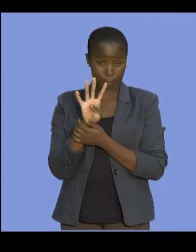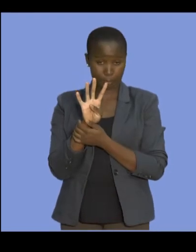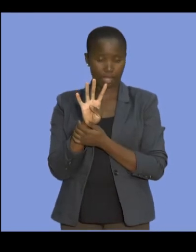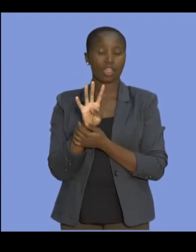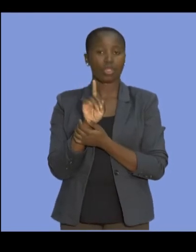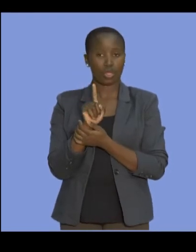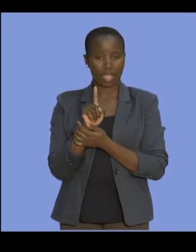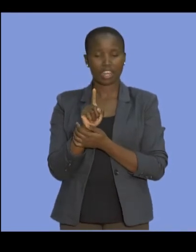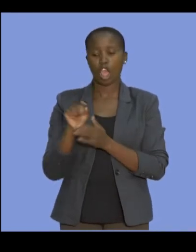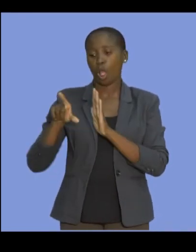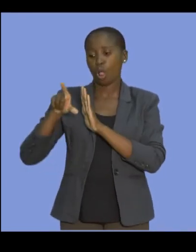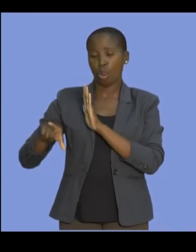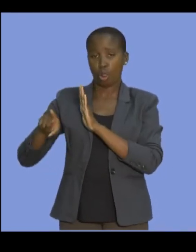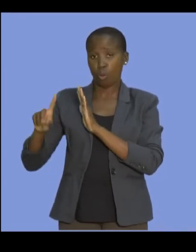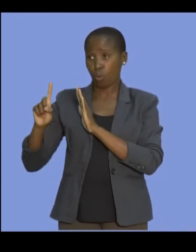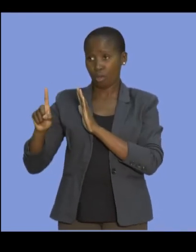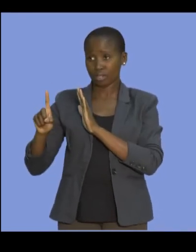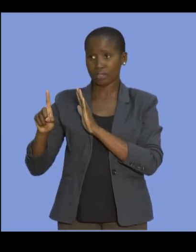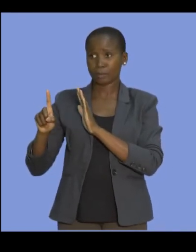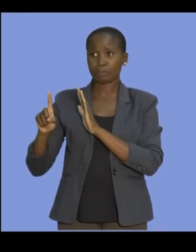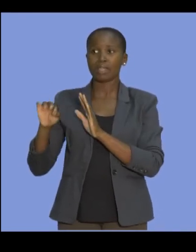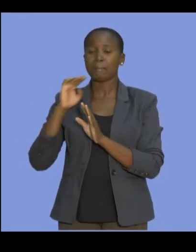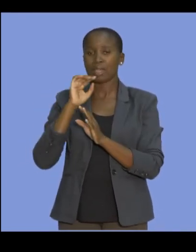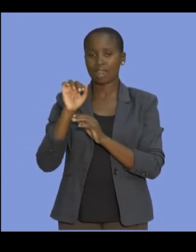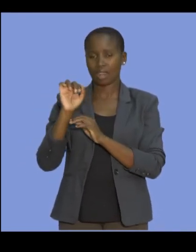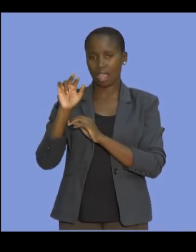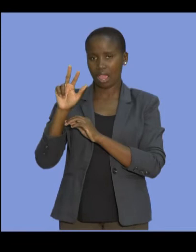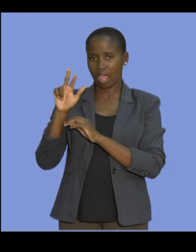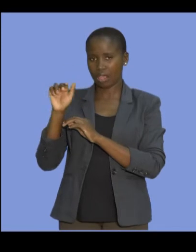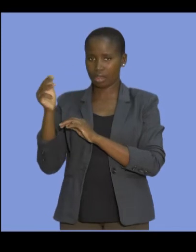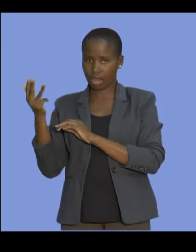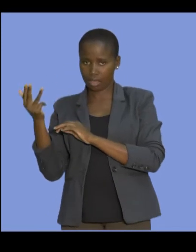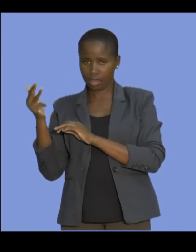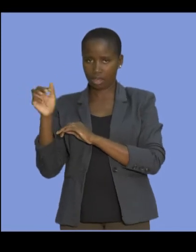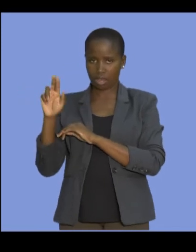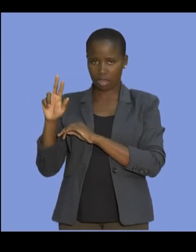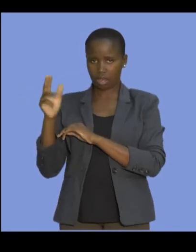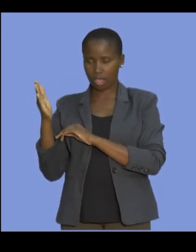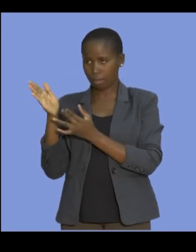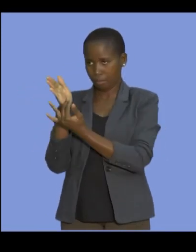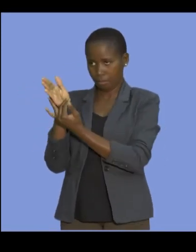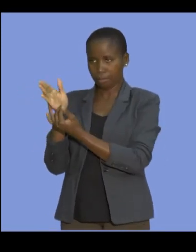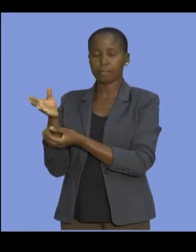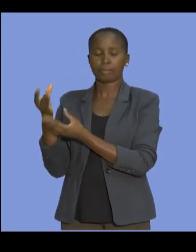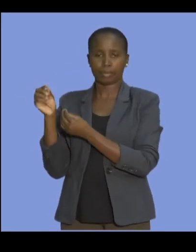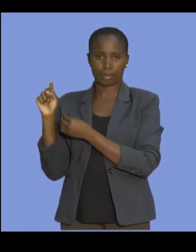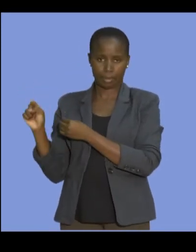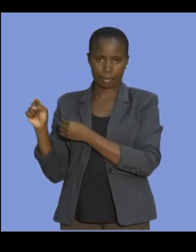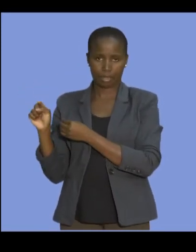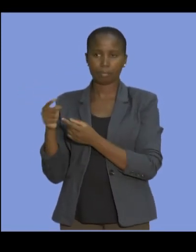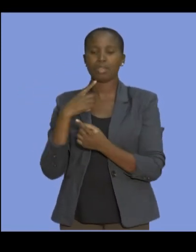And lower quartile is between 8 and 9. 8 plus 9 divided by 2, you get